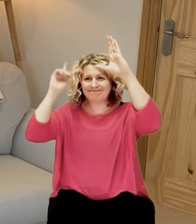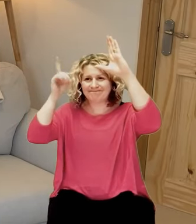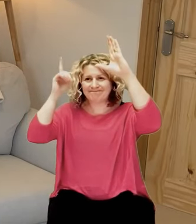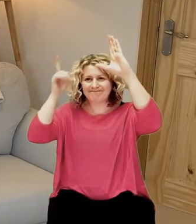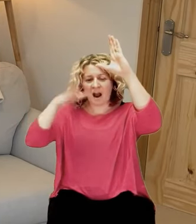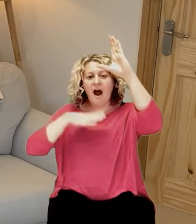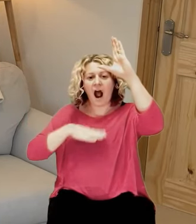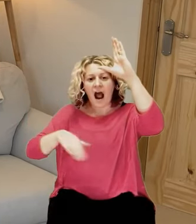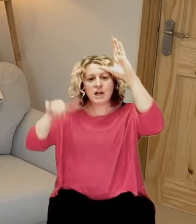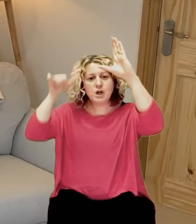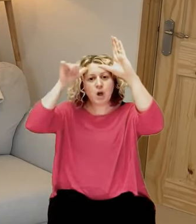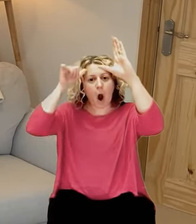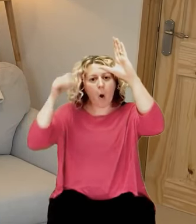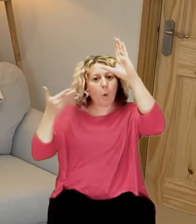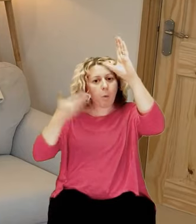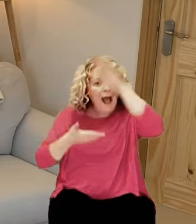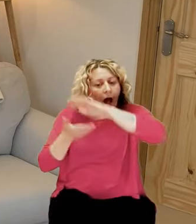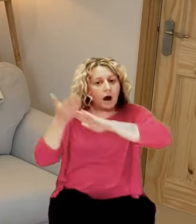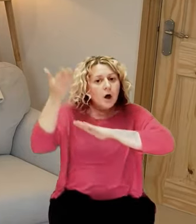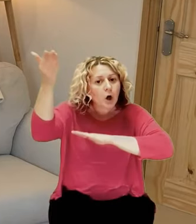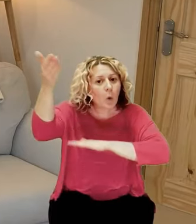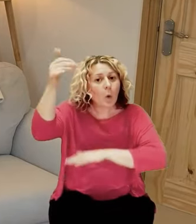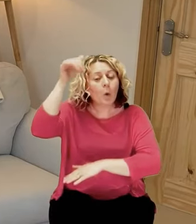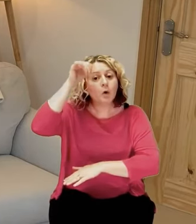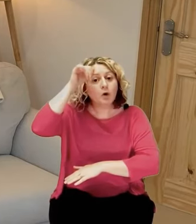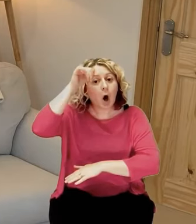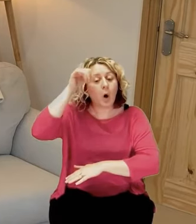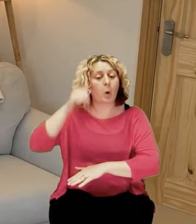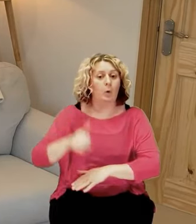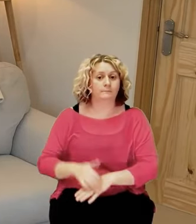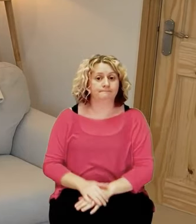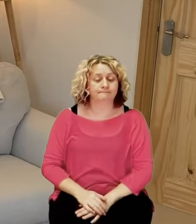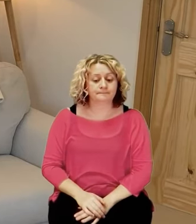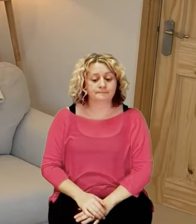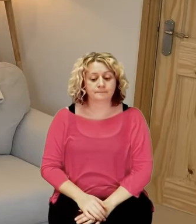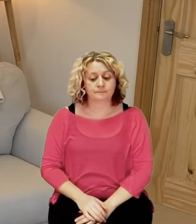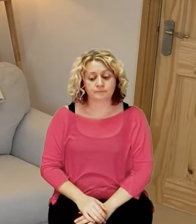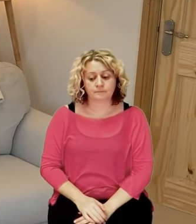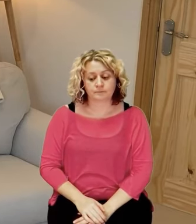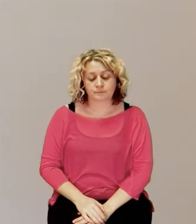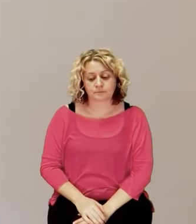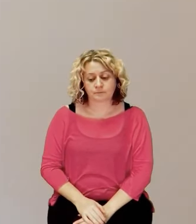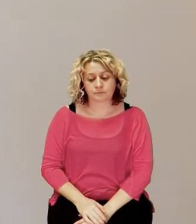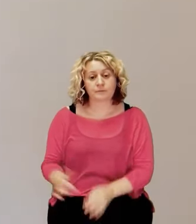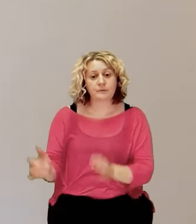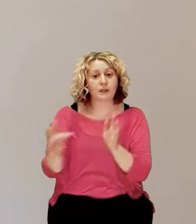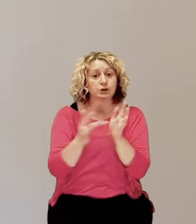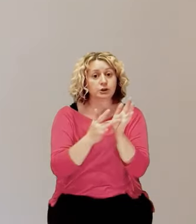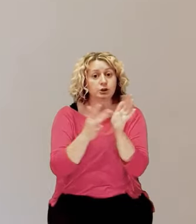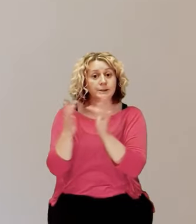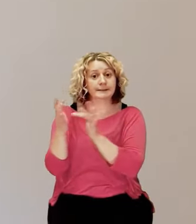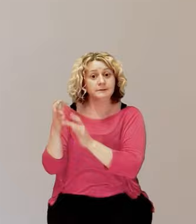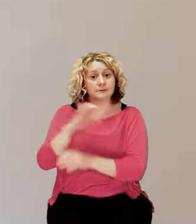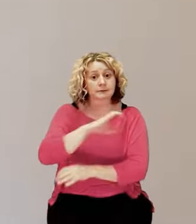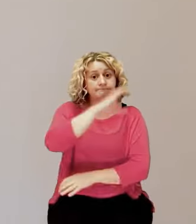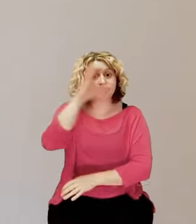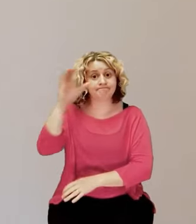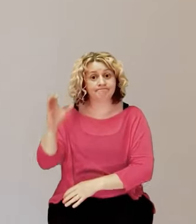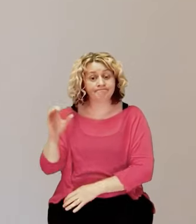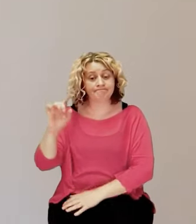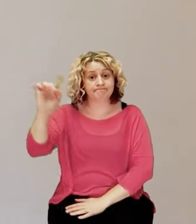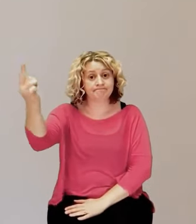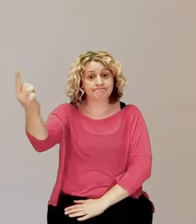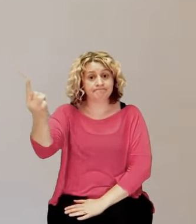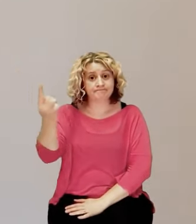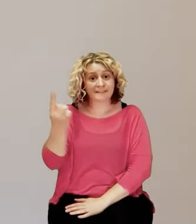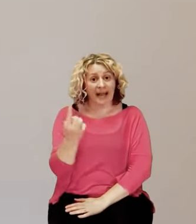and Savior Jesus Christ, who gave himself to redeem us from all wickedness. When he died on the cross, he saw